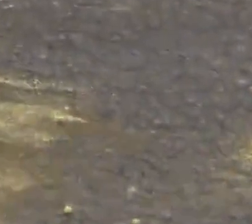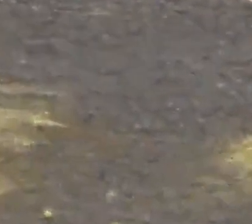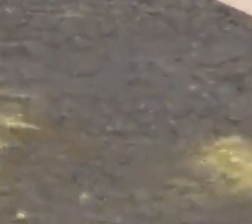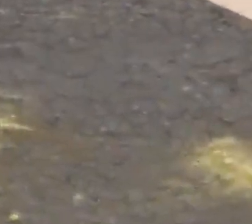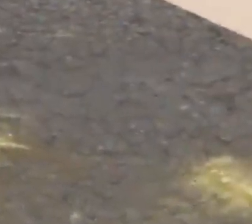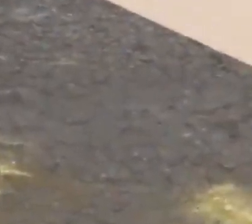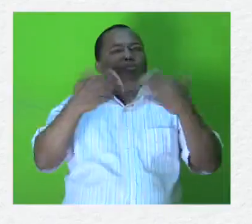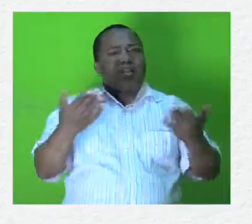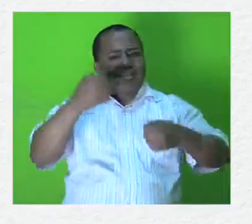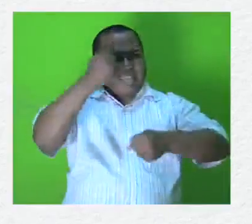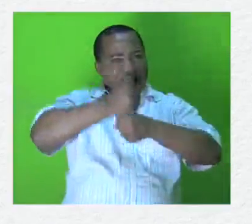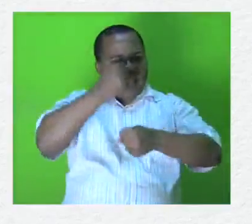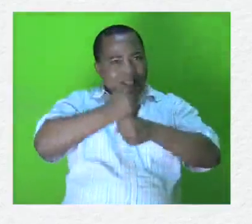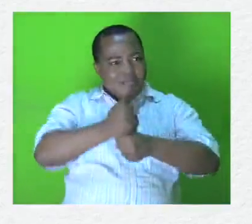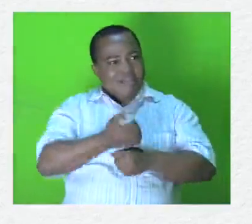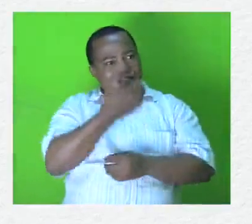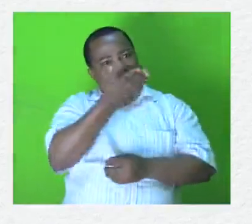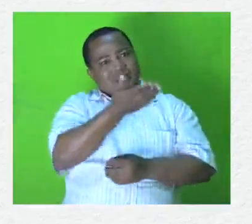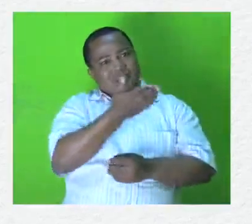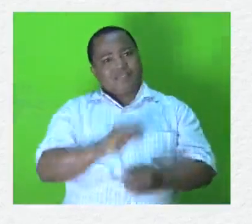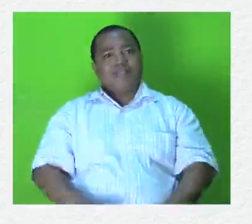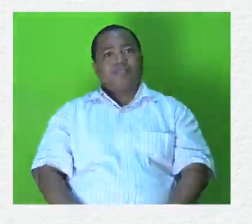Then what is the purpose of heating the content?